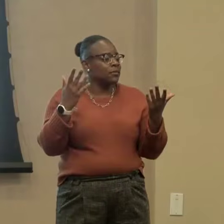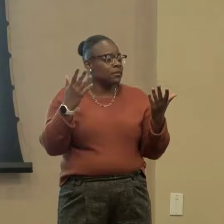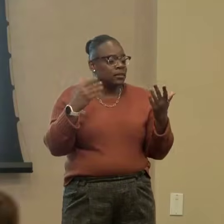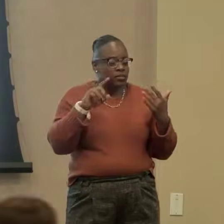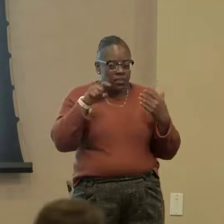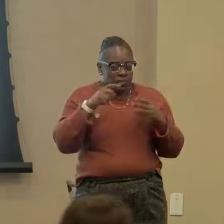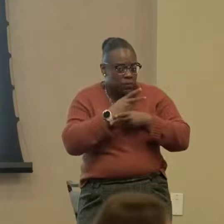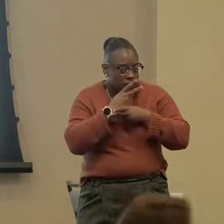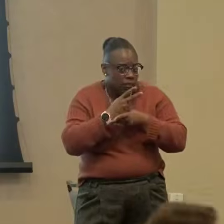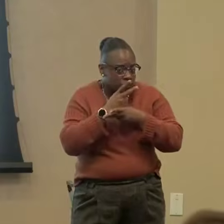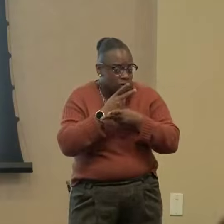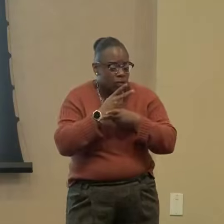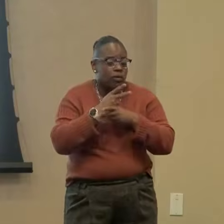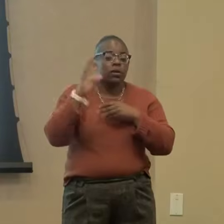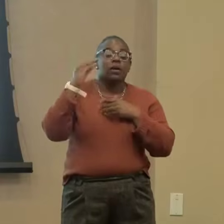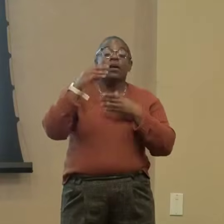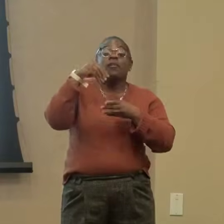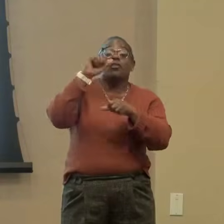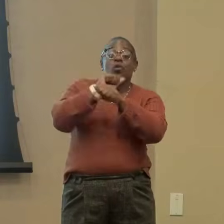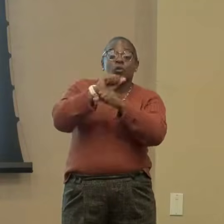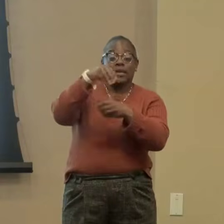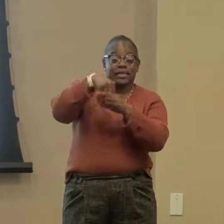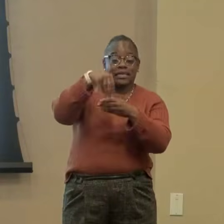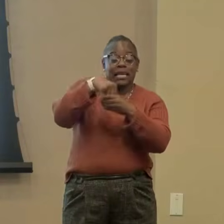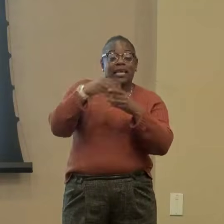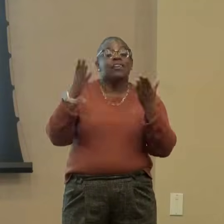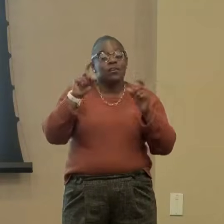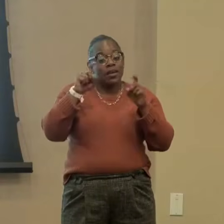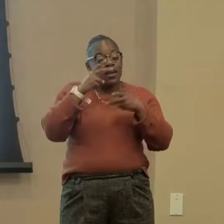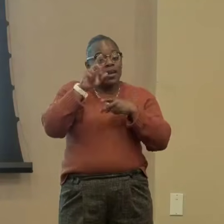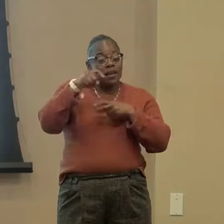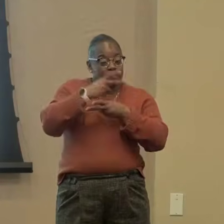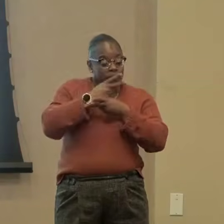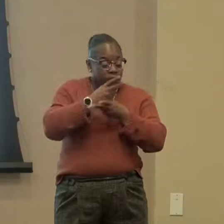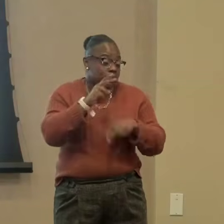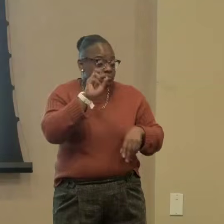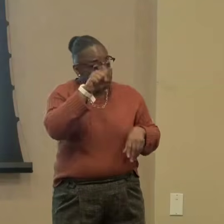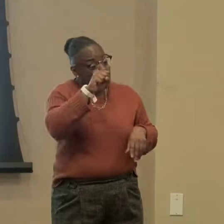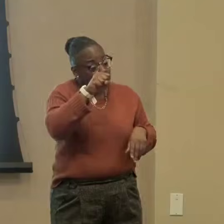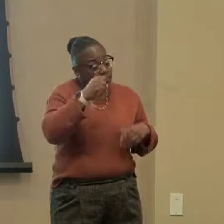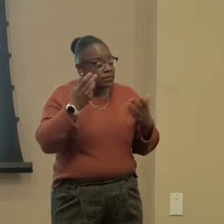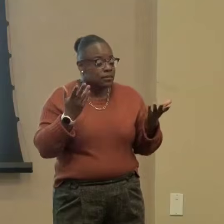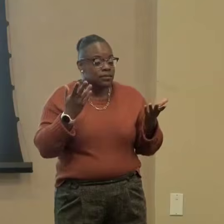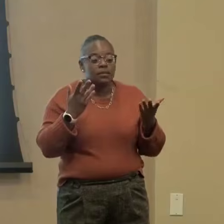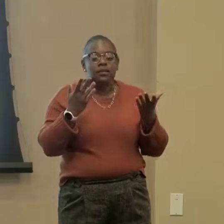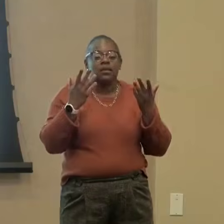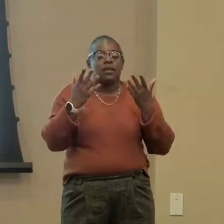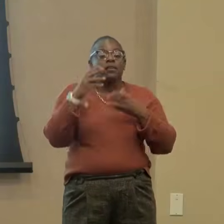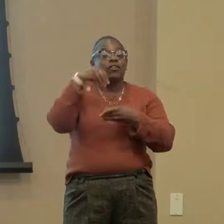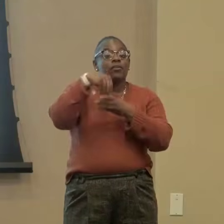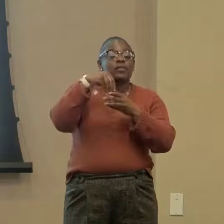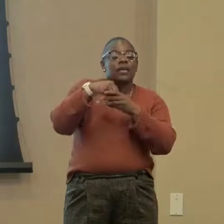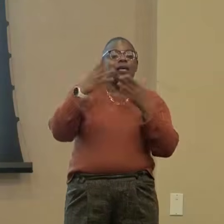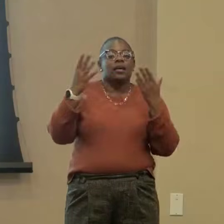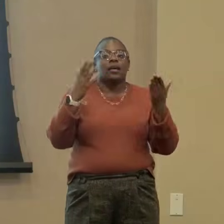Yeah, so if you work indoors, do you have to be careful with sunscreen? The answer is yes. Most likely, if you're working